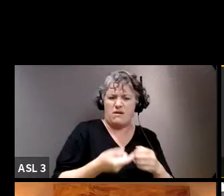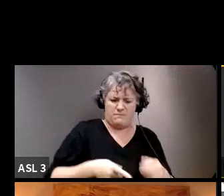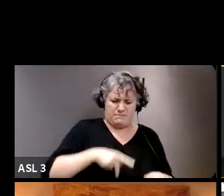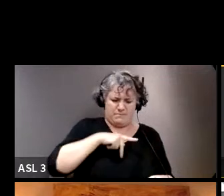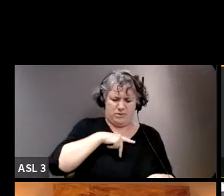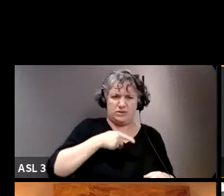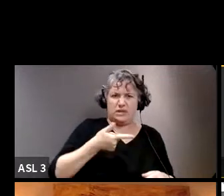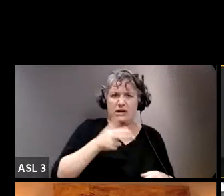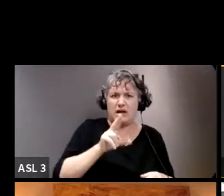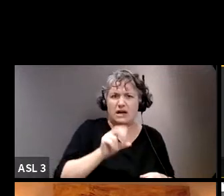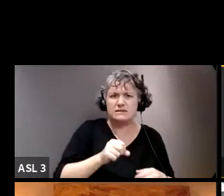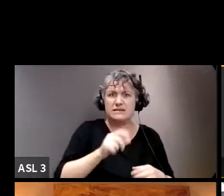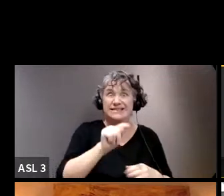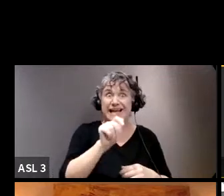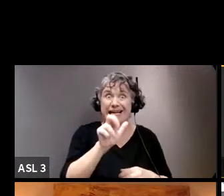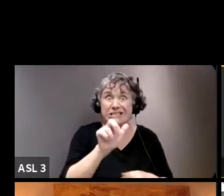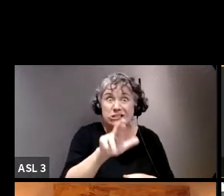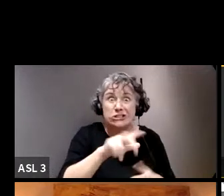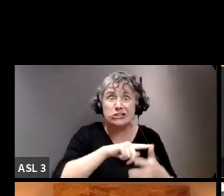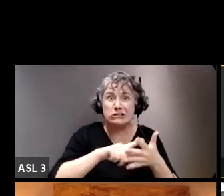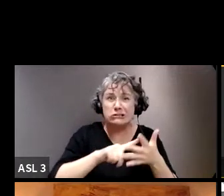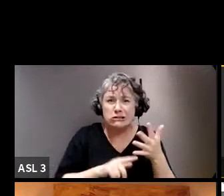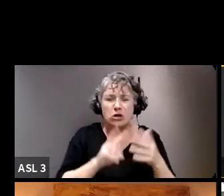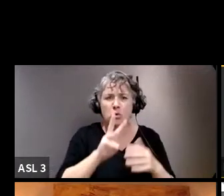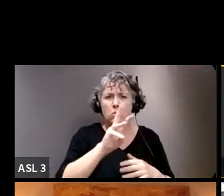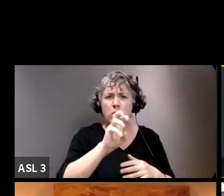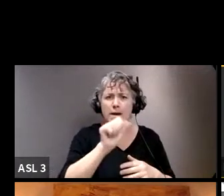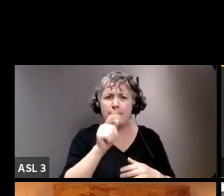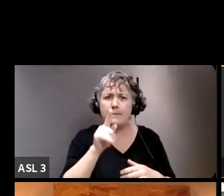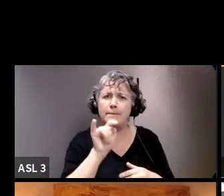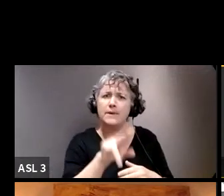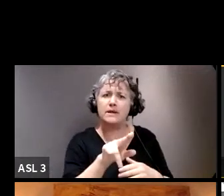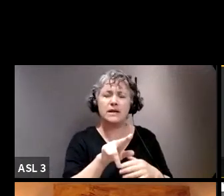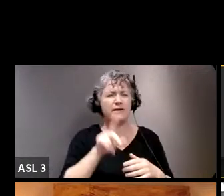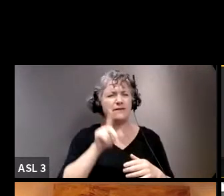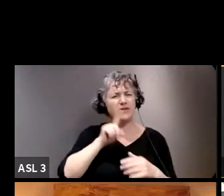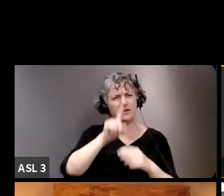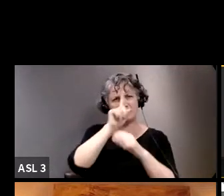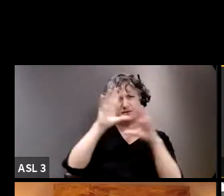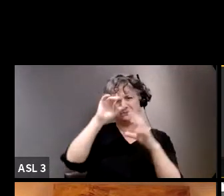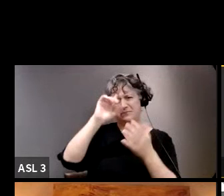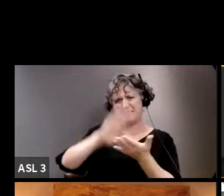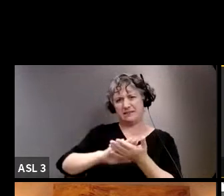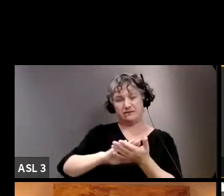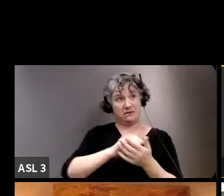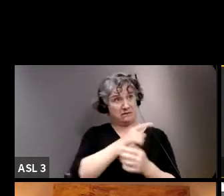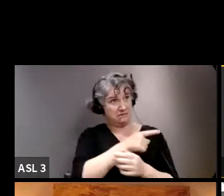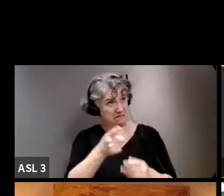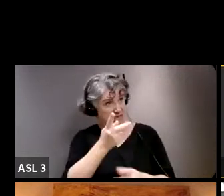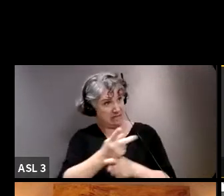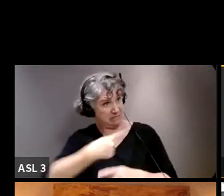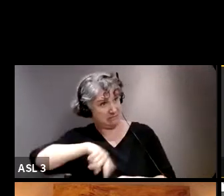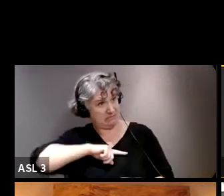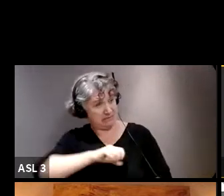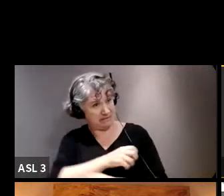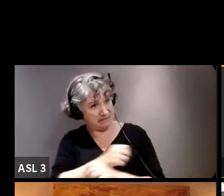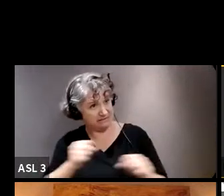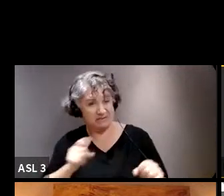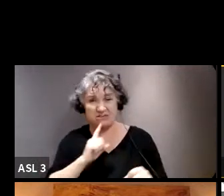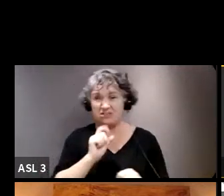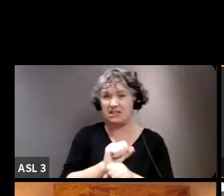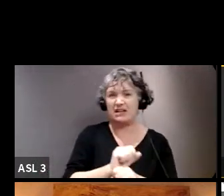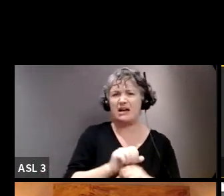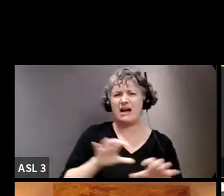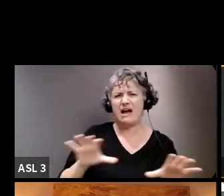including tasers and i do not want the police creating a false narrative that they are essential in keeping us safe when in reality they are both actively